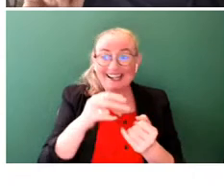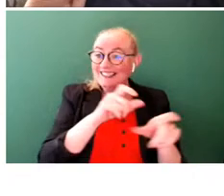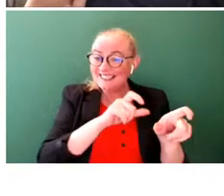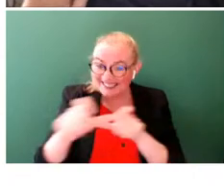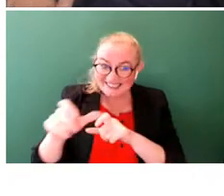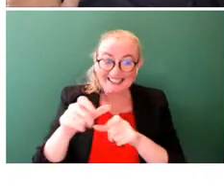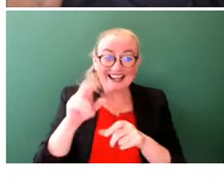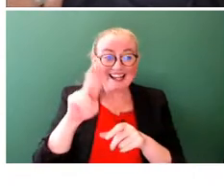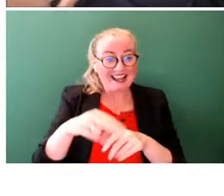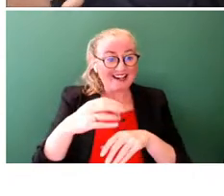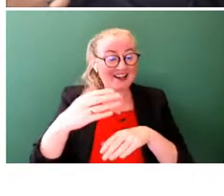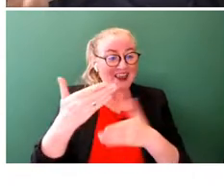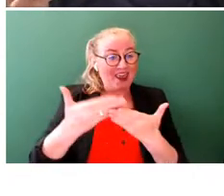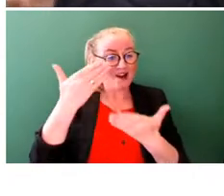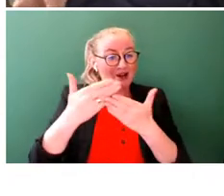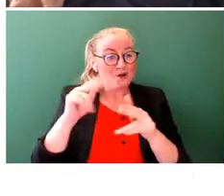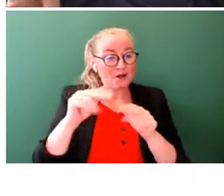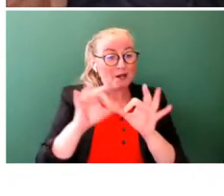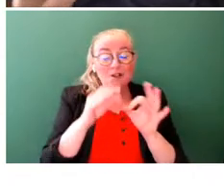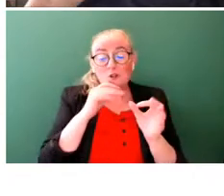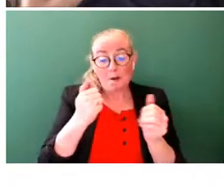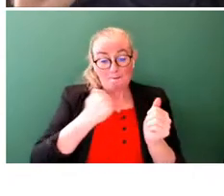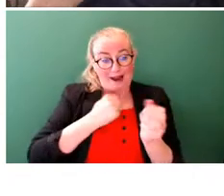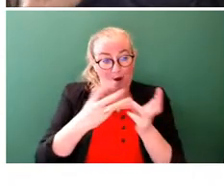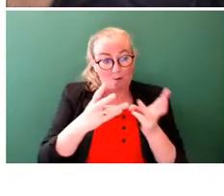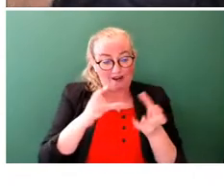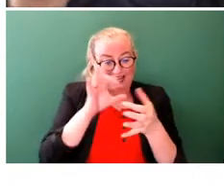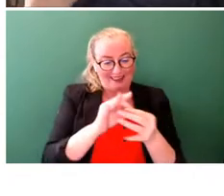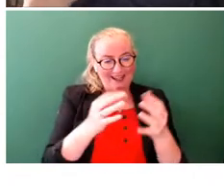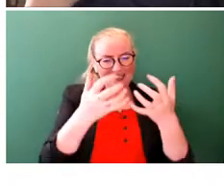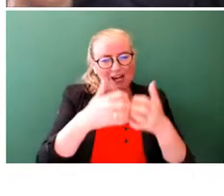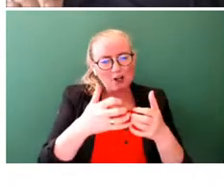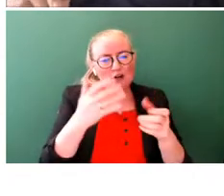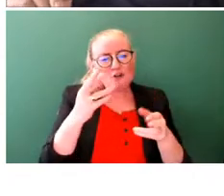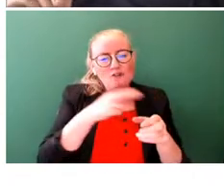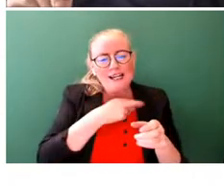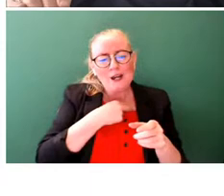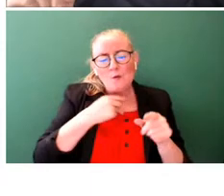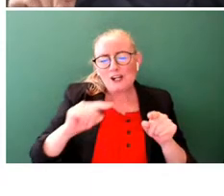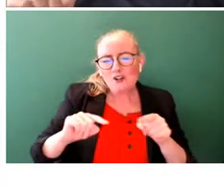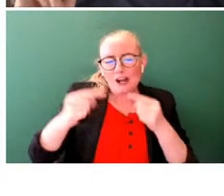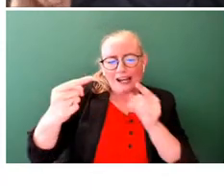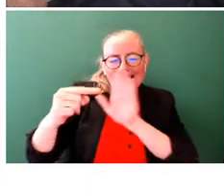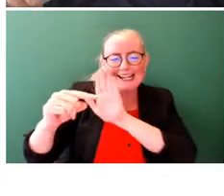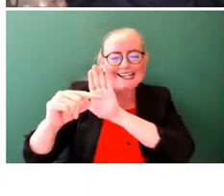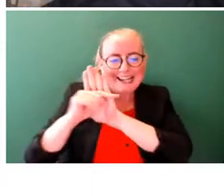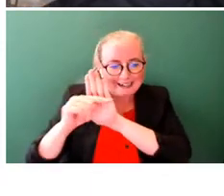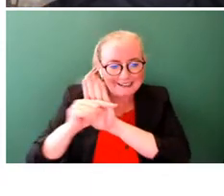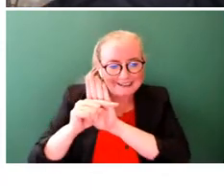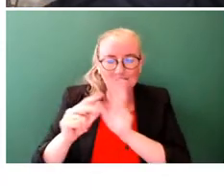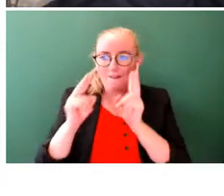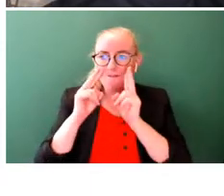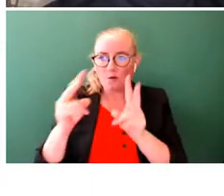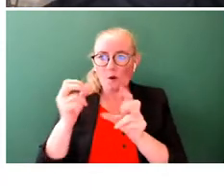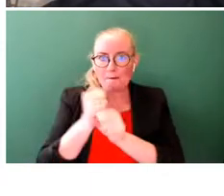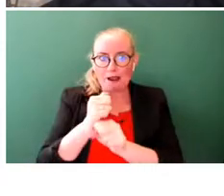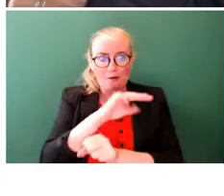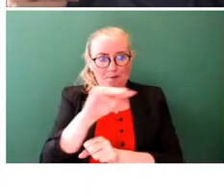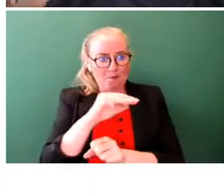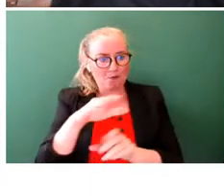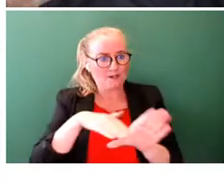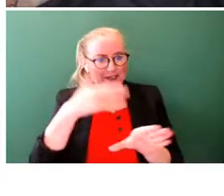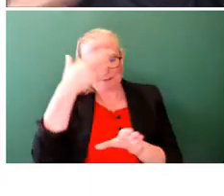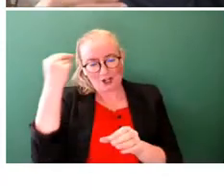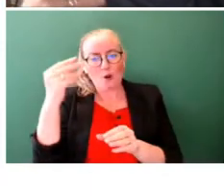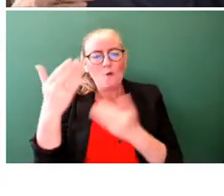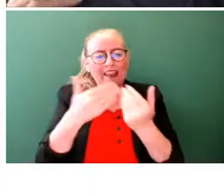So all of my work with technology is really about challenging the negative perceptions about what people with dementia can do,